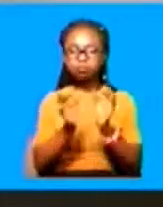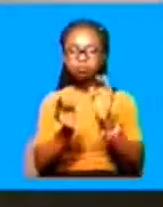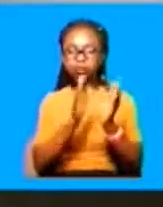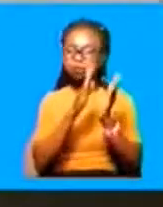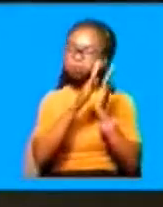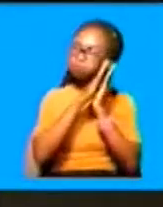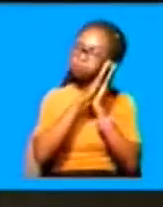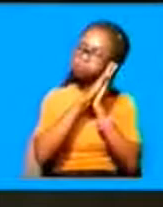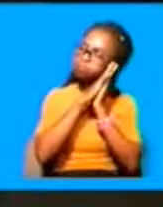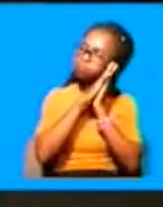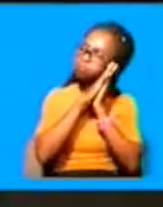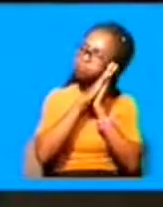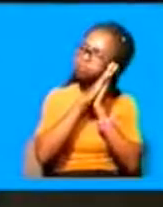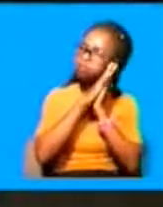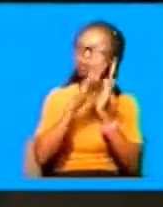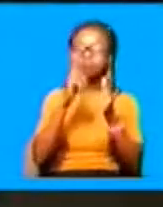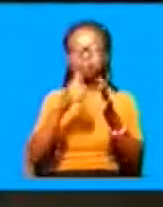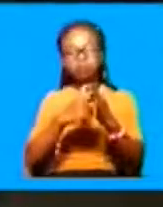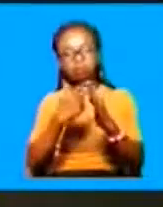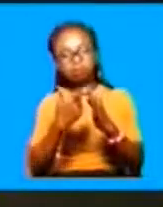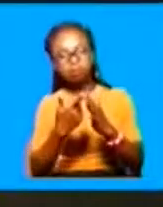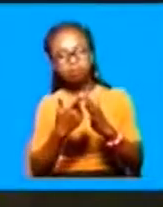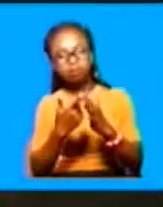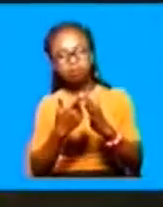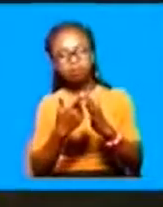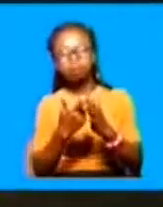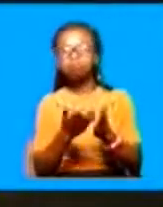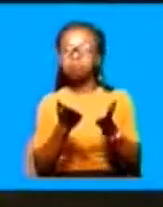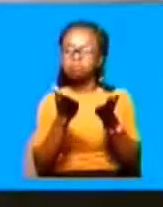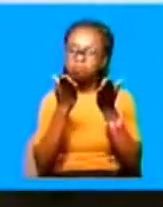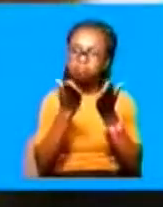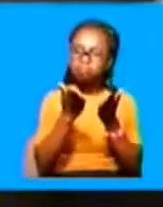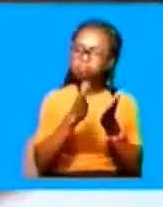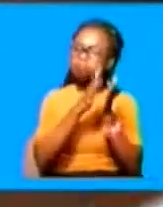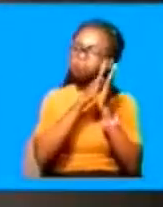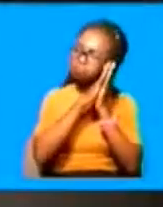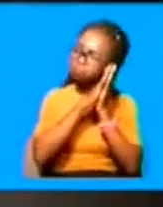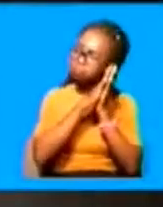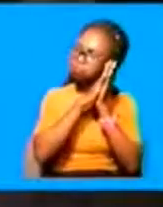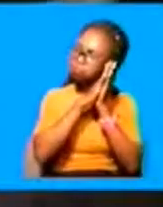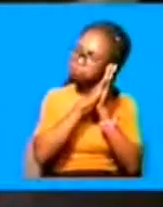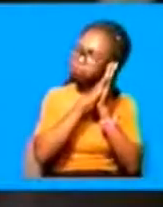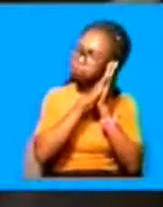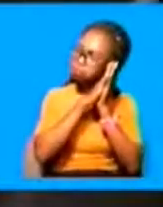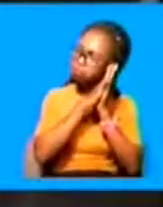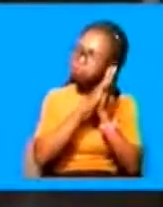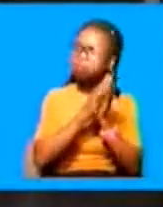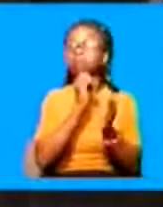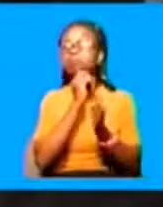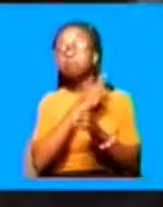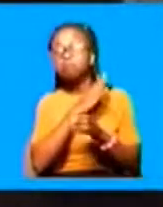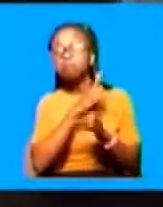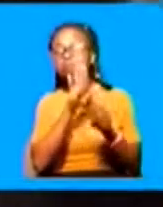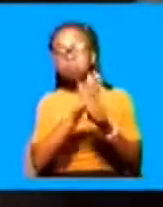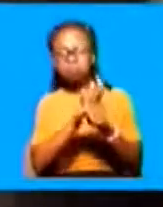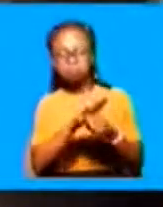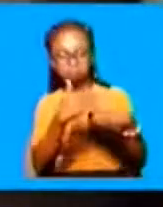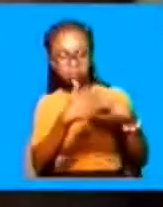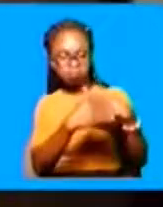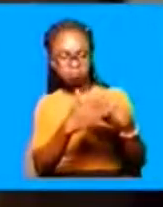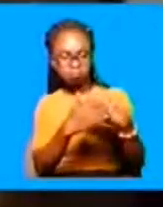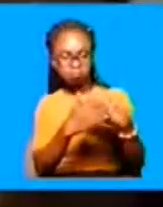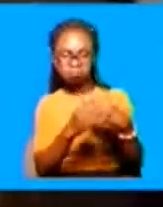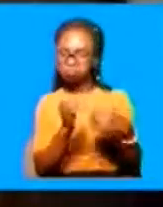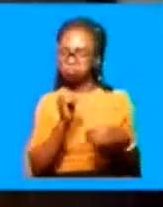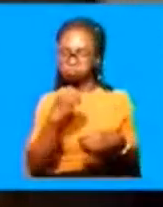kata kopiele, tiyudo ka en kako betno, kata nyawadgi go koka bathe to ok chal